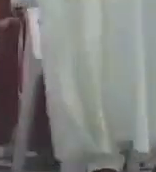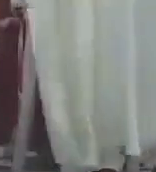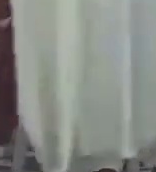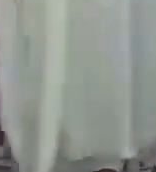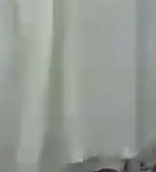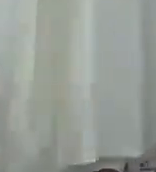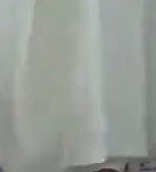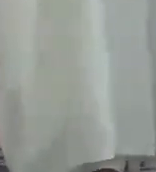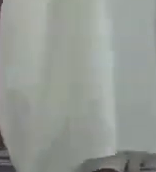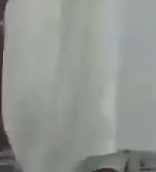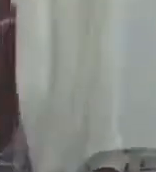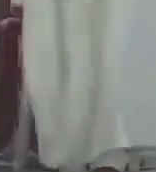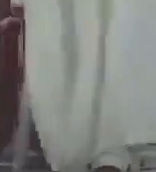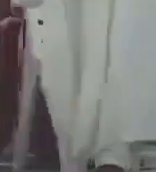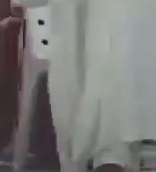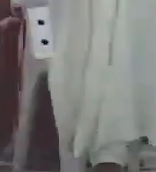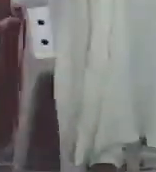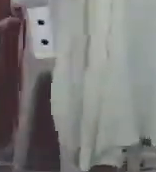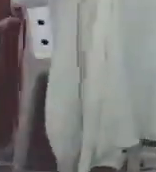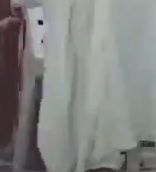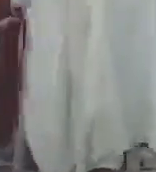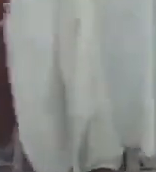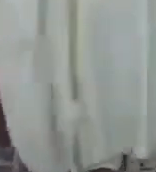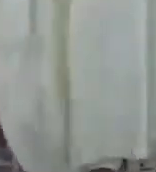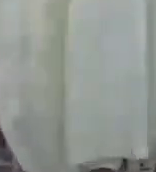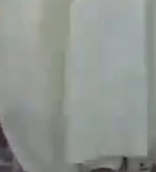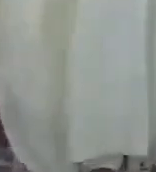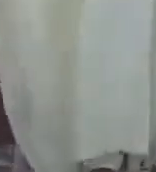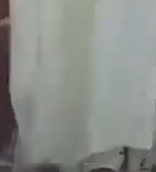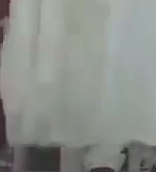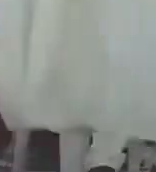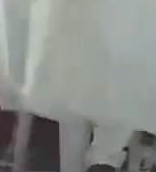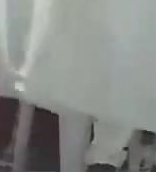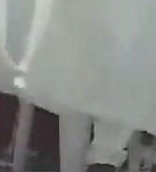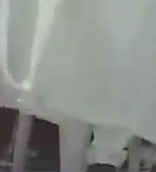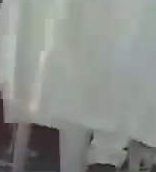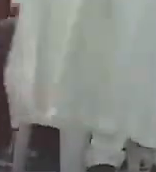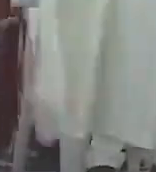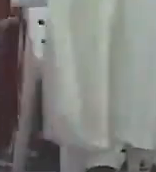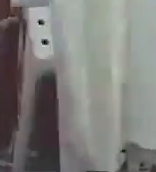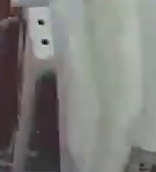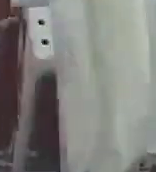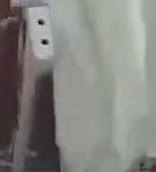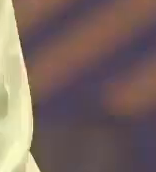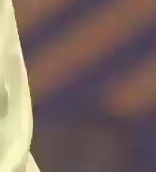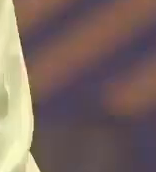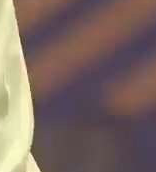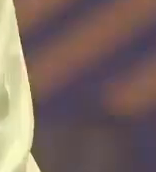Mainke reinku romo koshende kera makatanda.